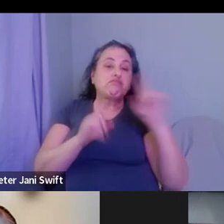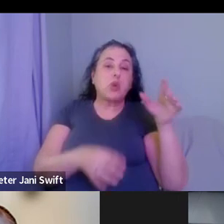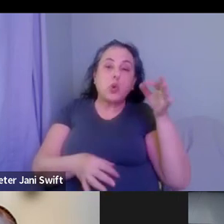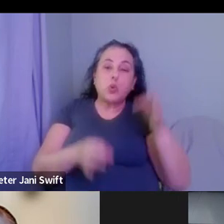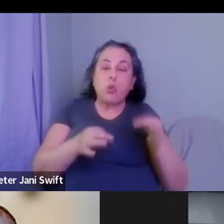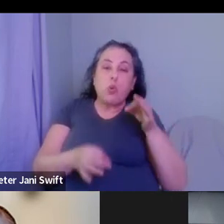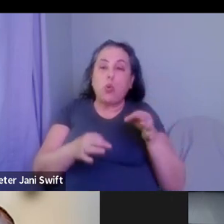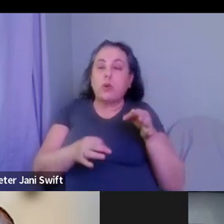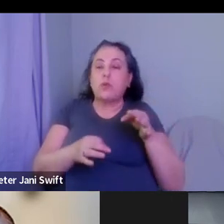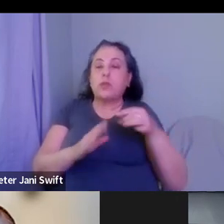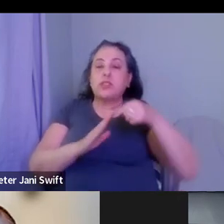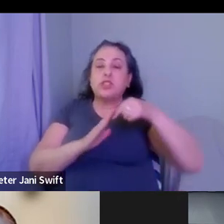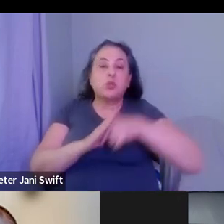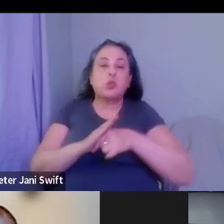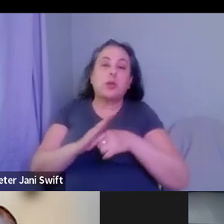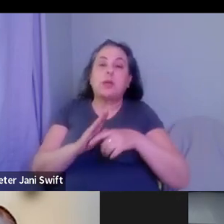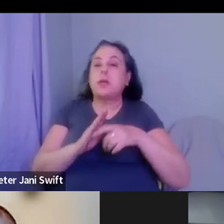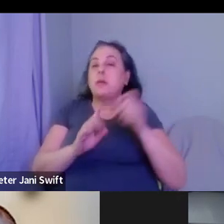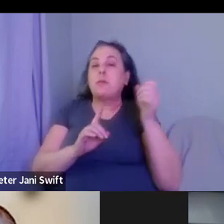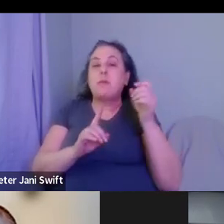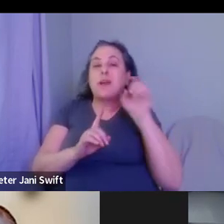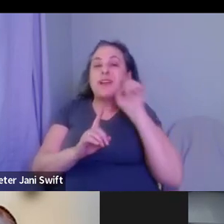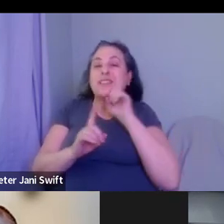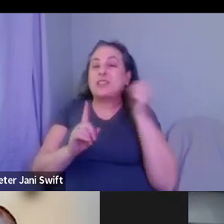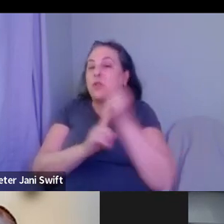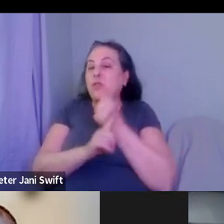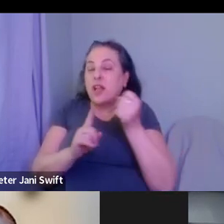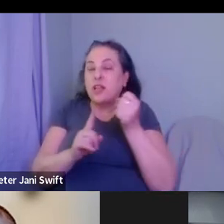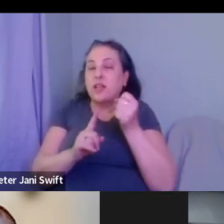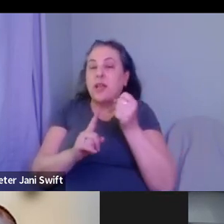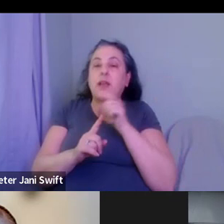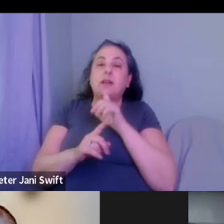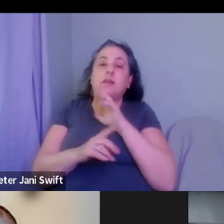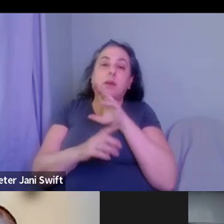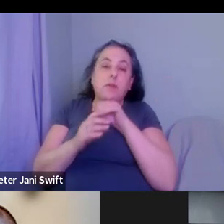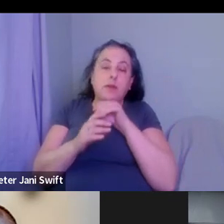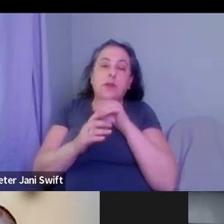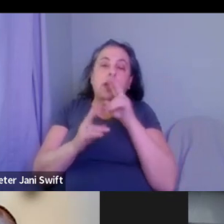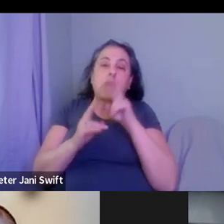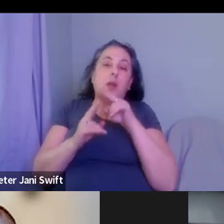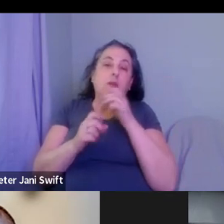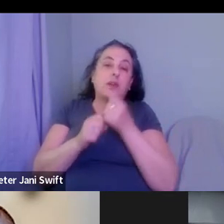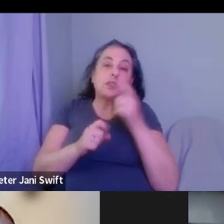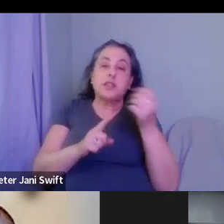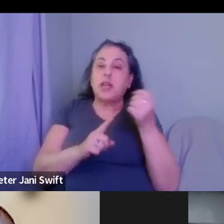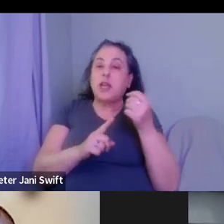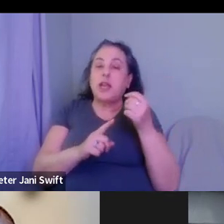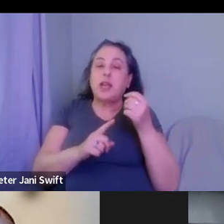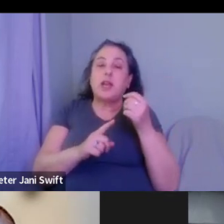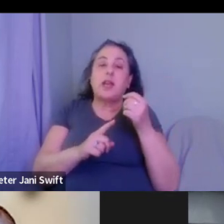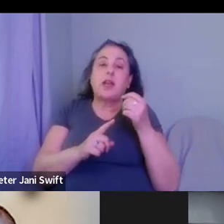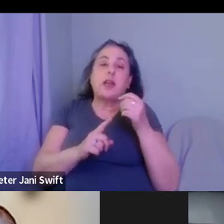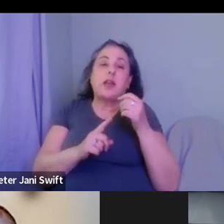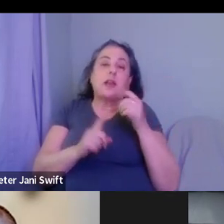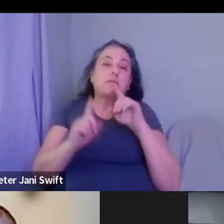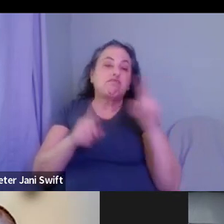extreme sexual violence and had been engaged for a couple years in litigation, but really wanted to change